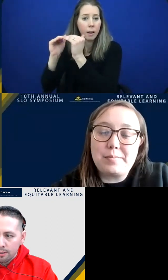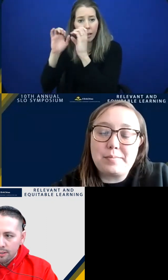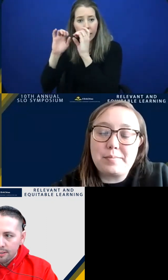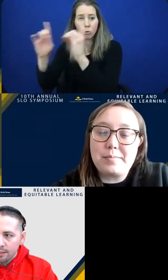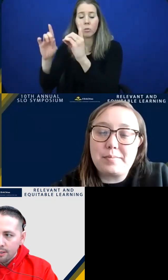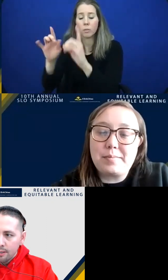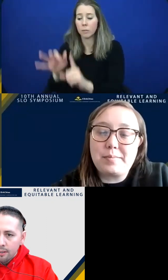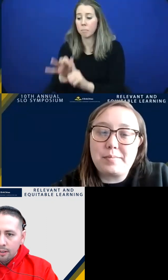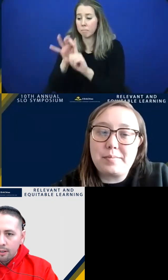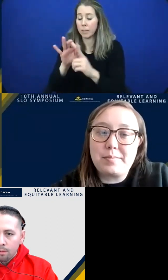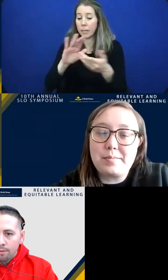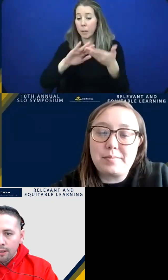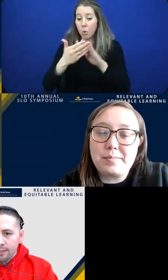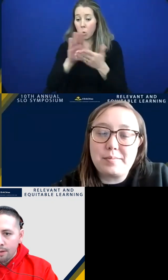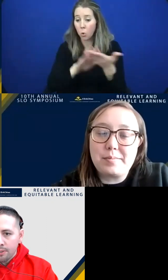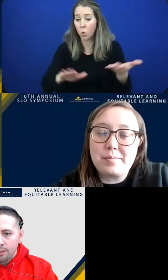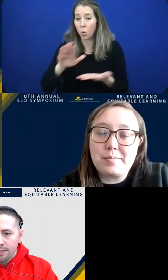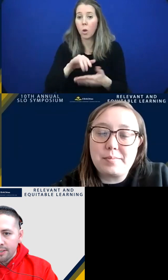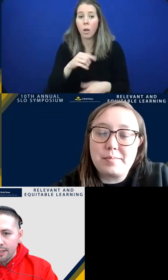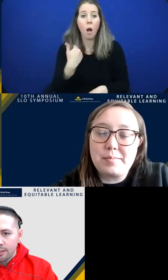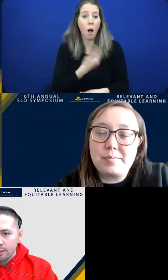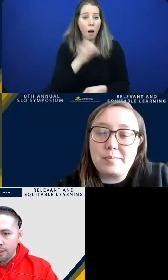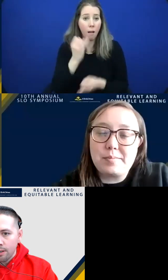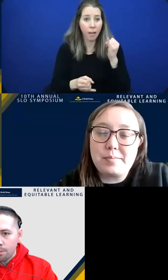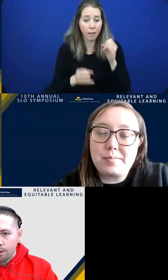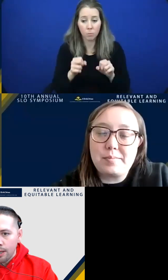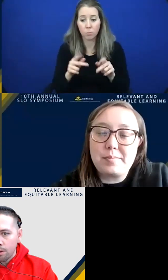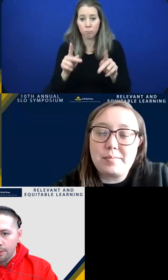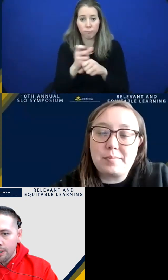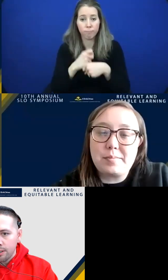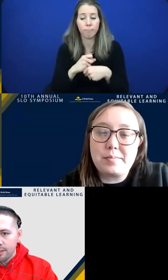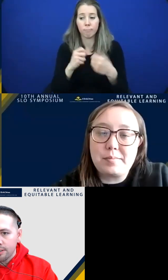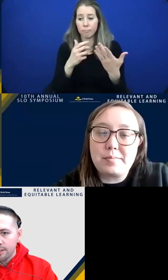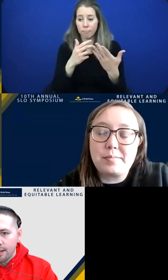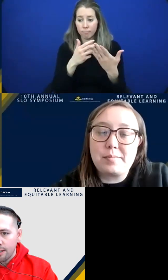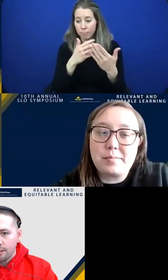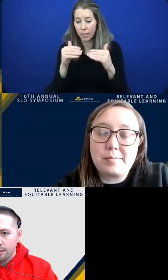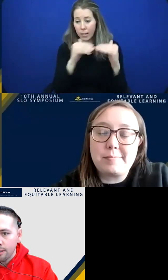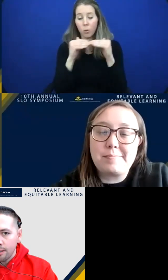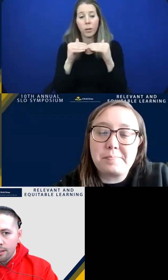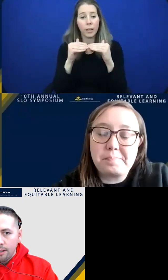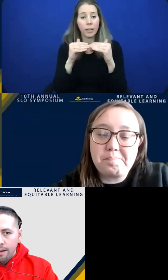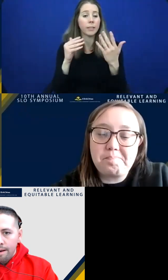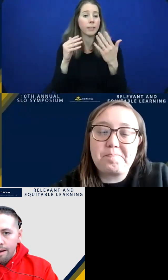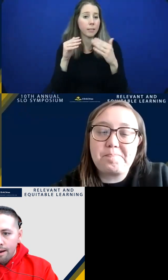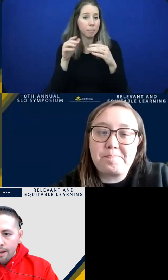community colleges, are one of our last opportunities in this nation to create a more equitably and just society.